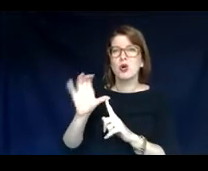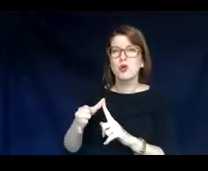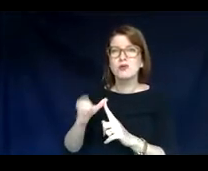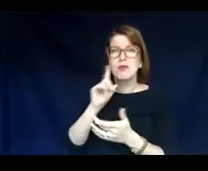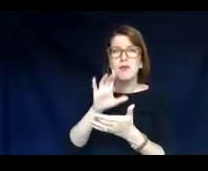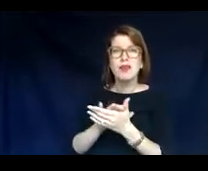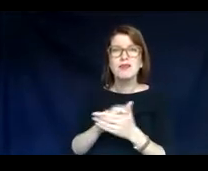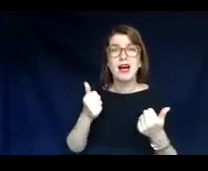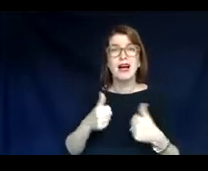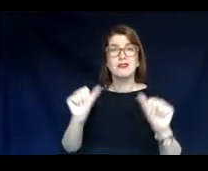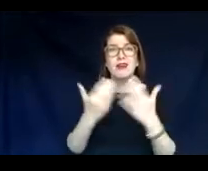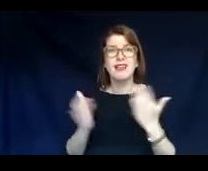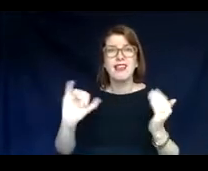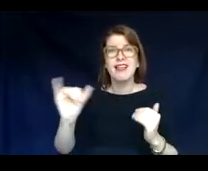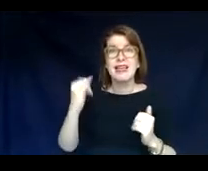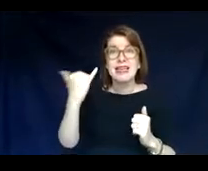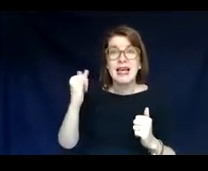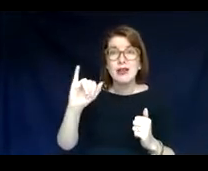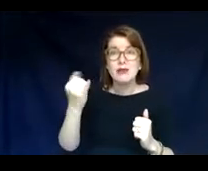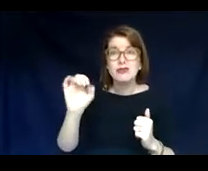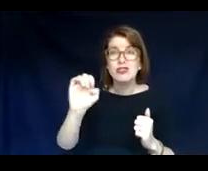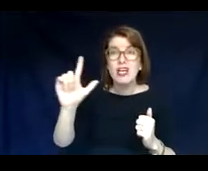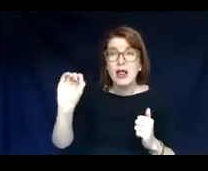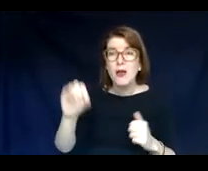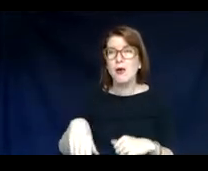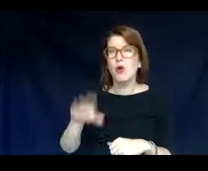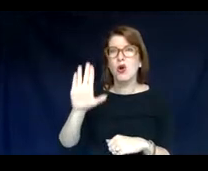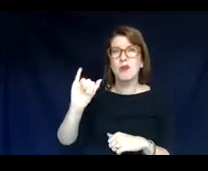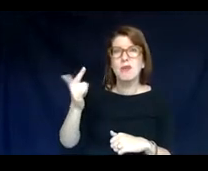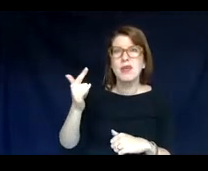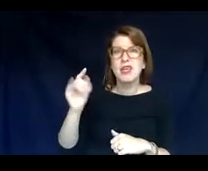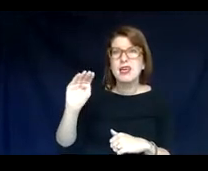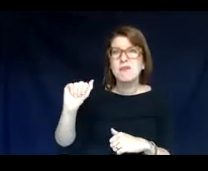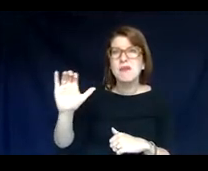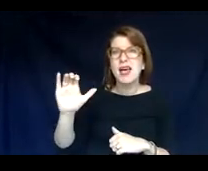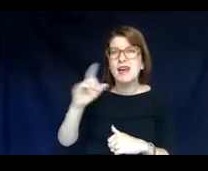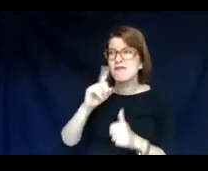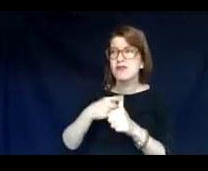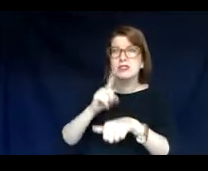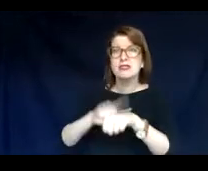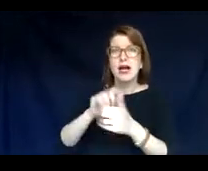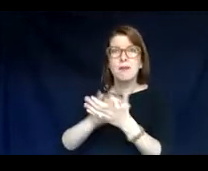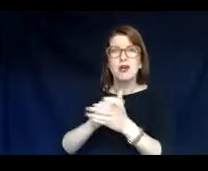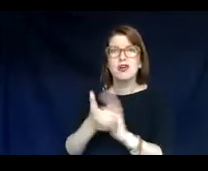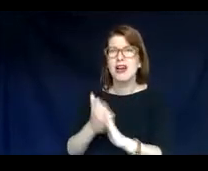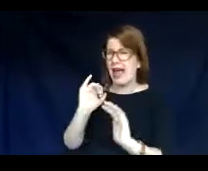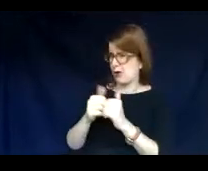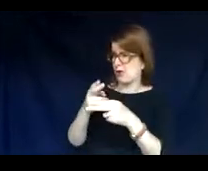beliefs. I tried things like yellow jello. I tried things like a Big Mac for my first hamburger for the first time. How do you even call that real